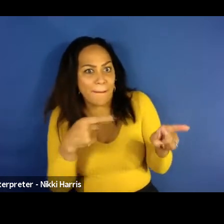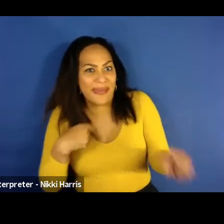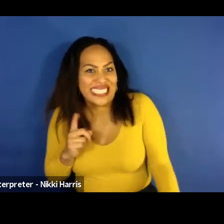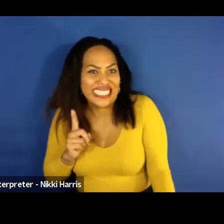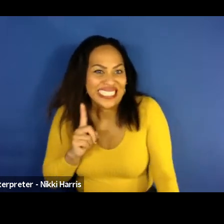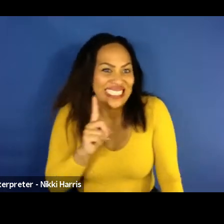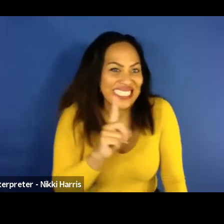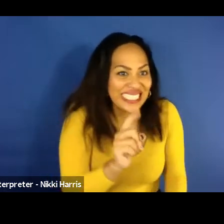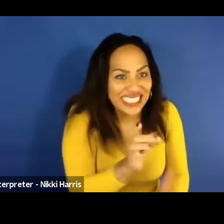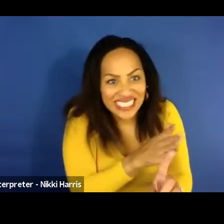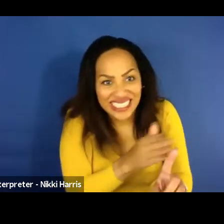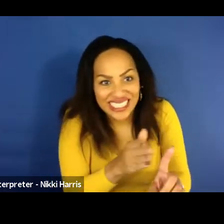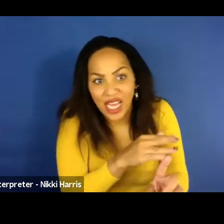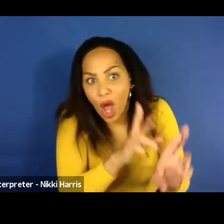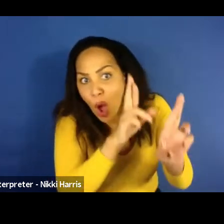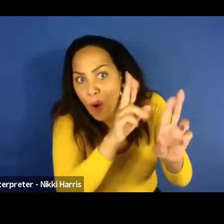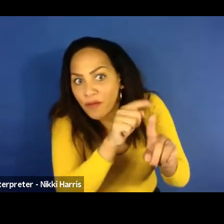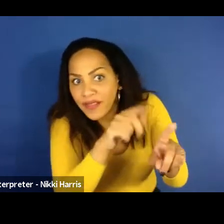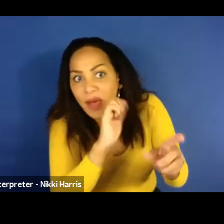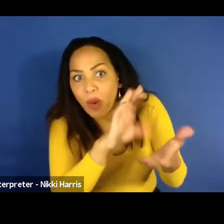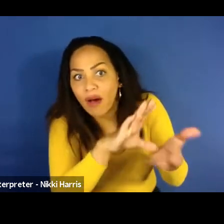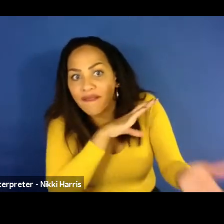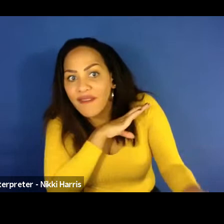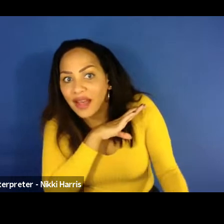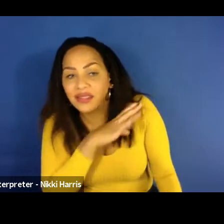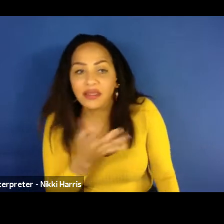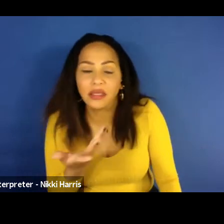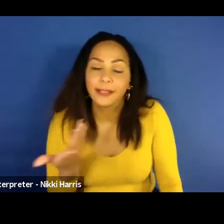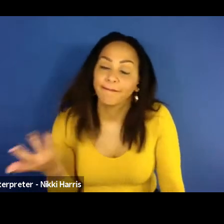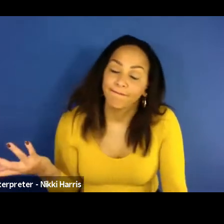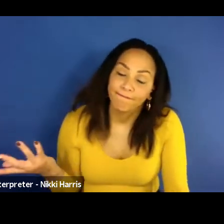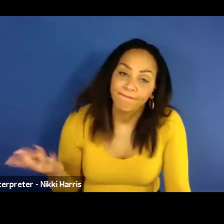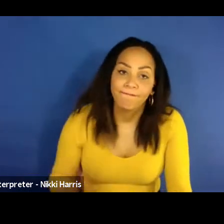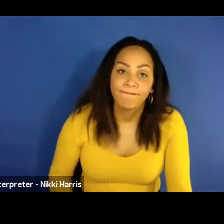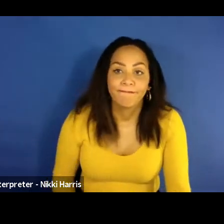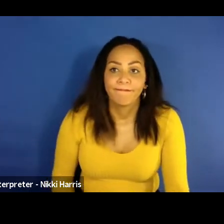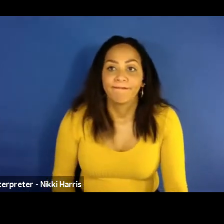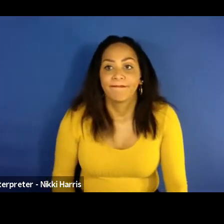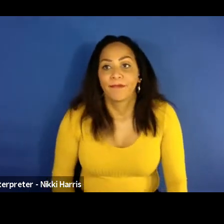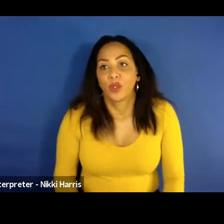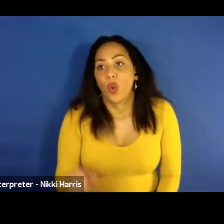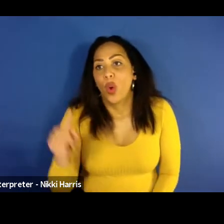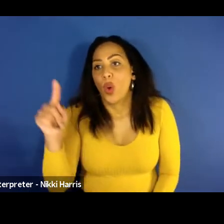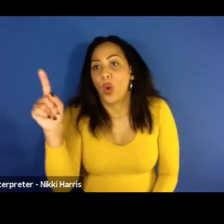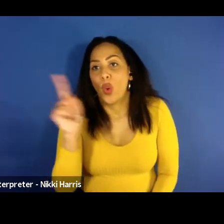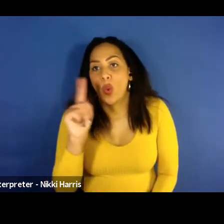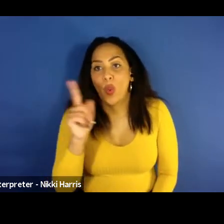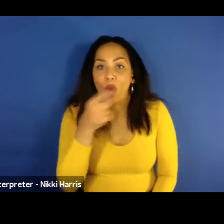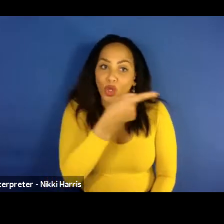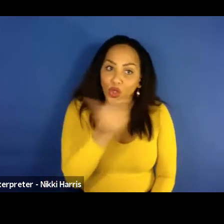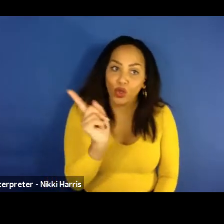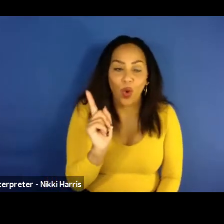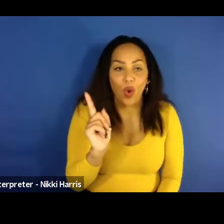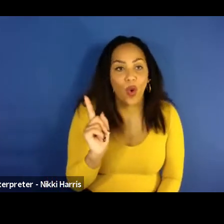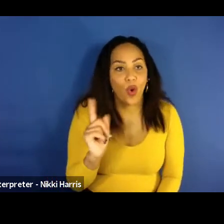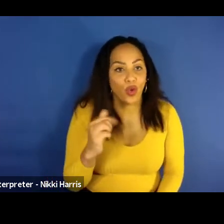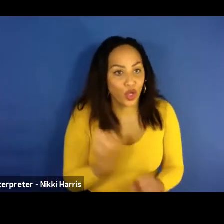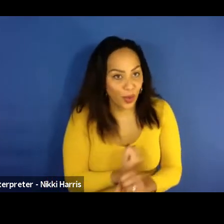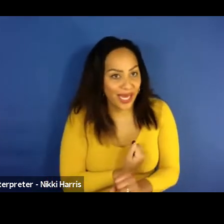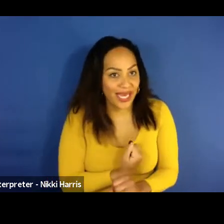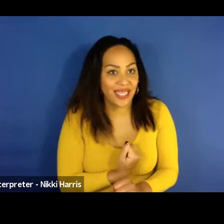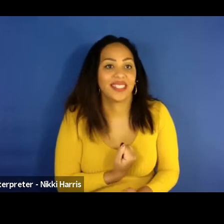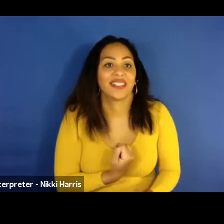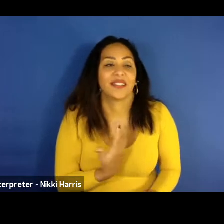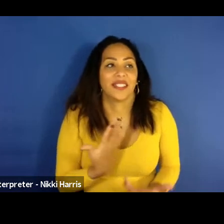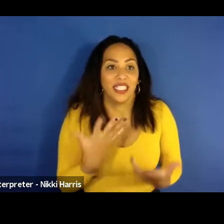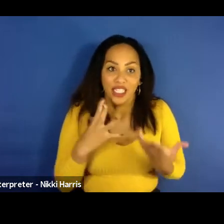half and a bit of a bugbear for me, because look, what you are in the business of doing is creating something